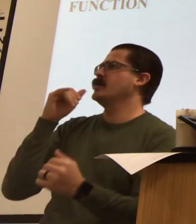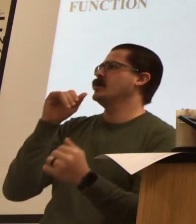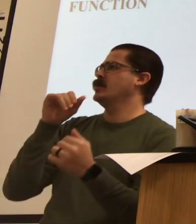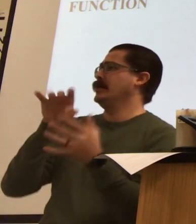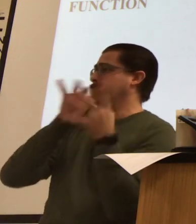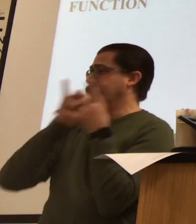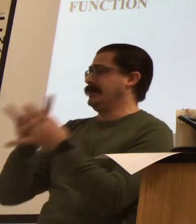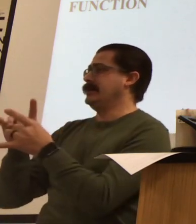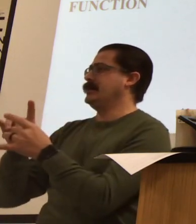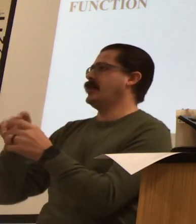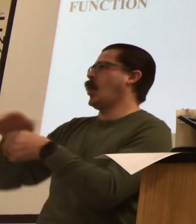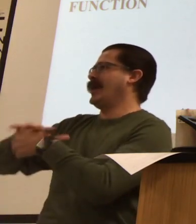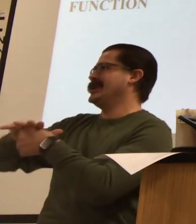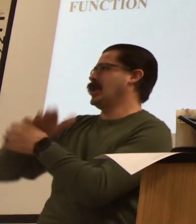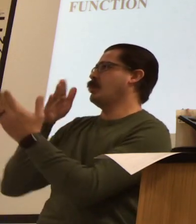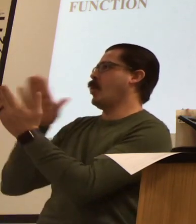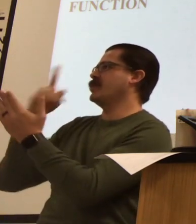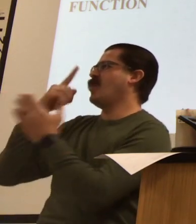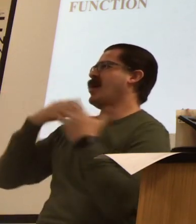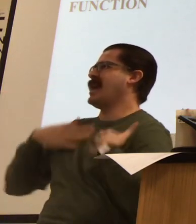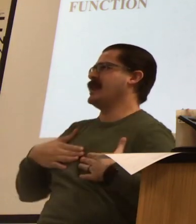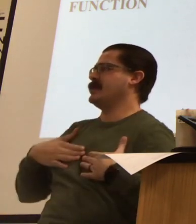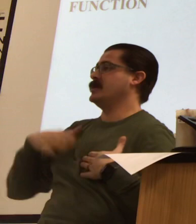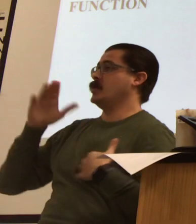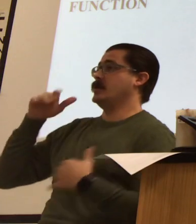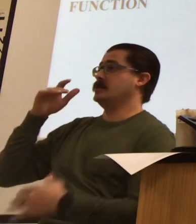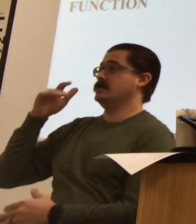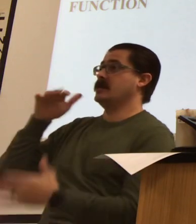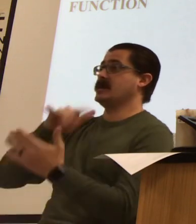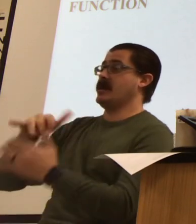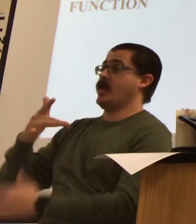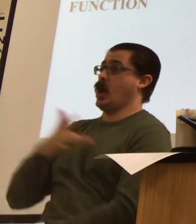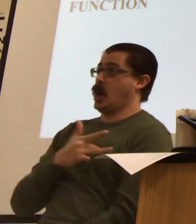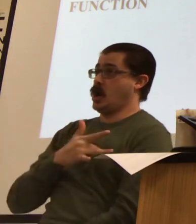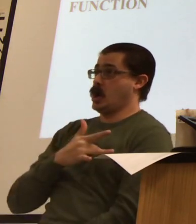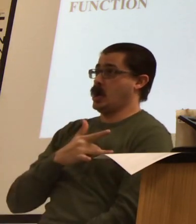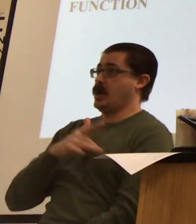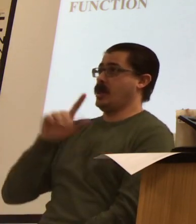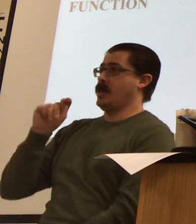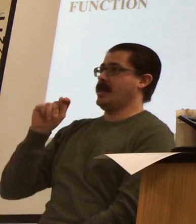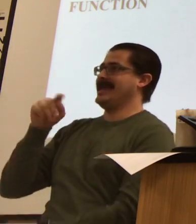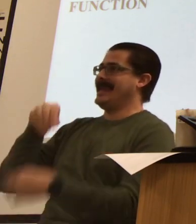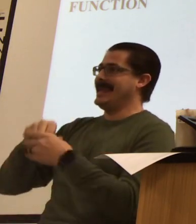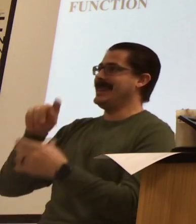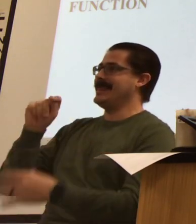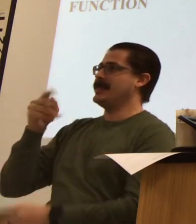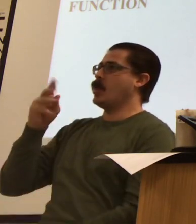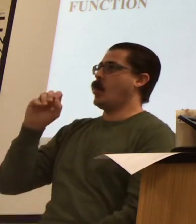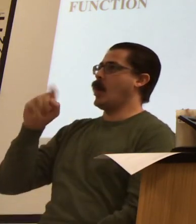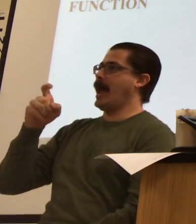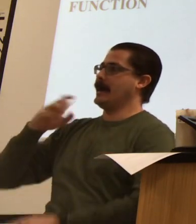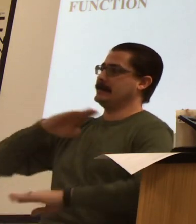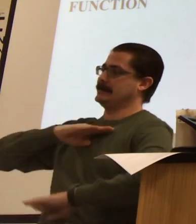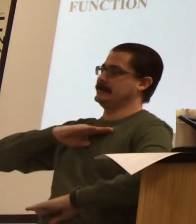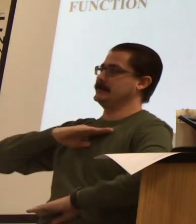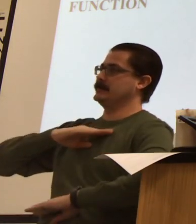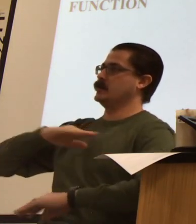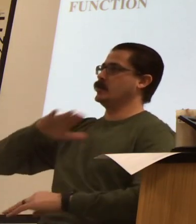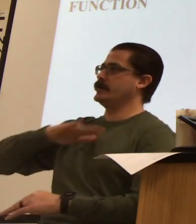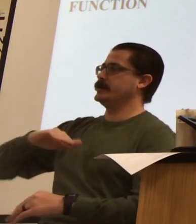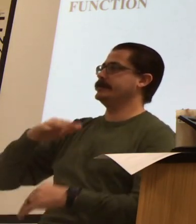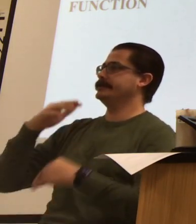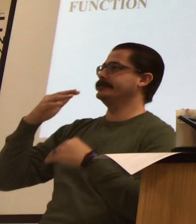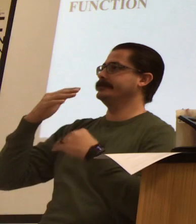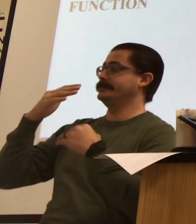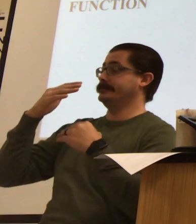regional approach, for at least for anatomy, you would study the heart in the thorax region. You would study the blood vessels in every region,